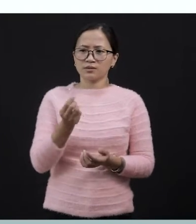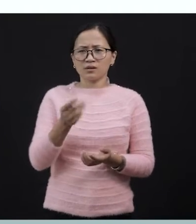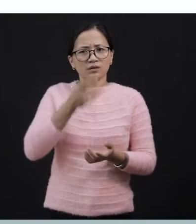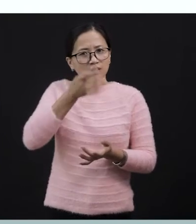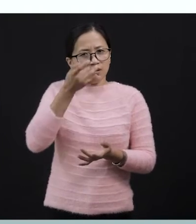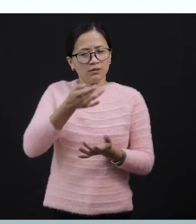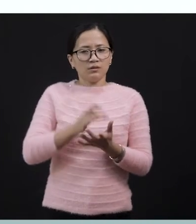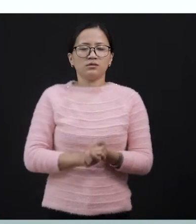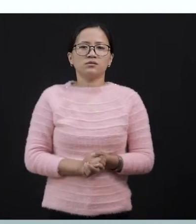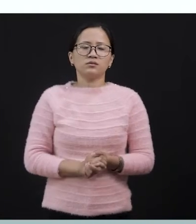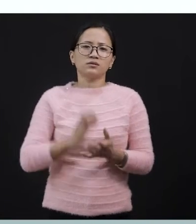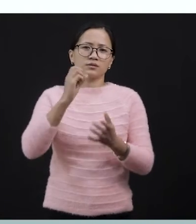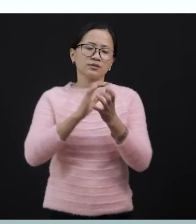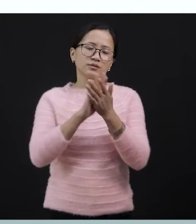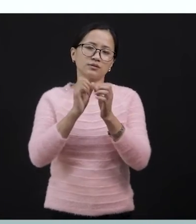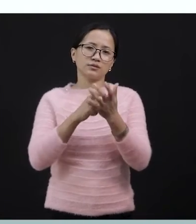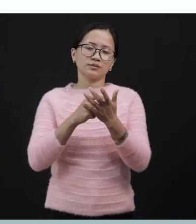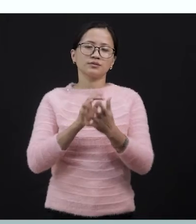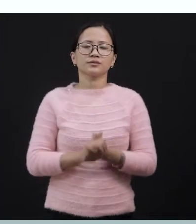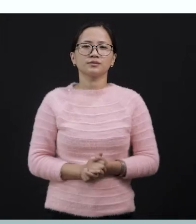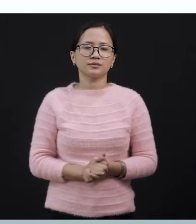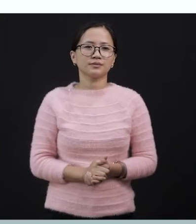pickle, chutney, right?